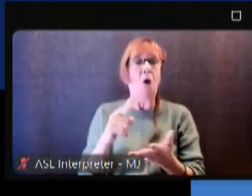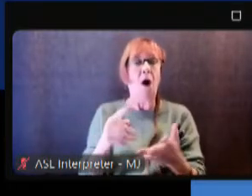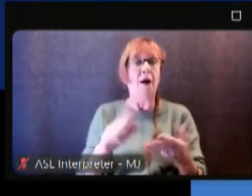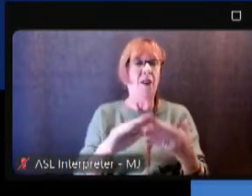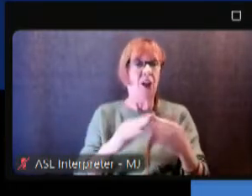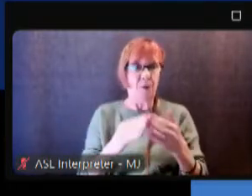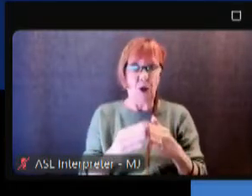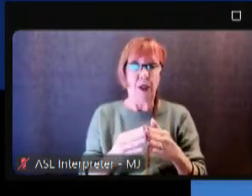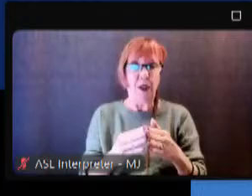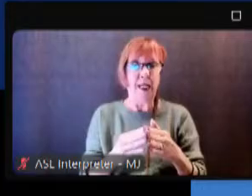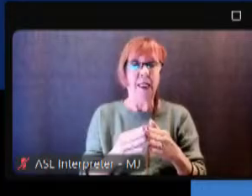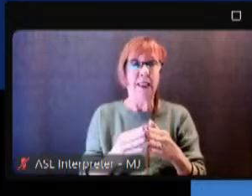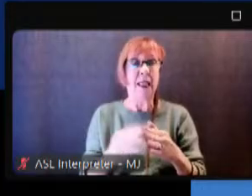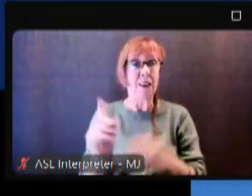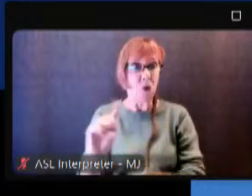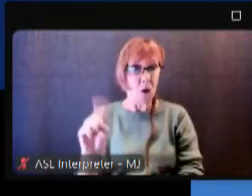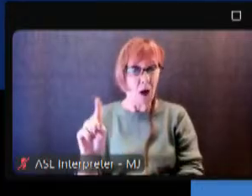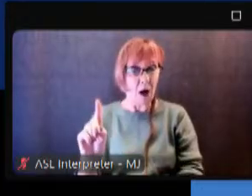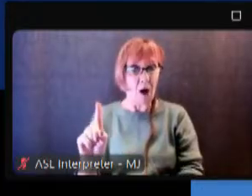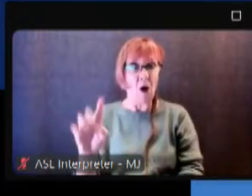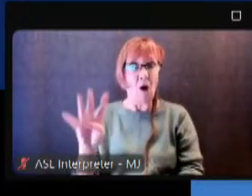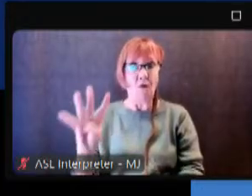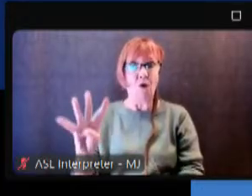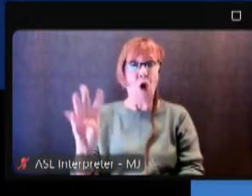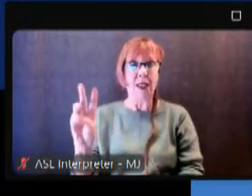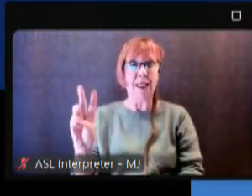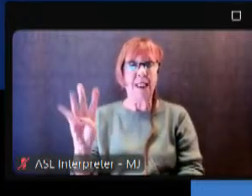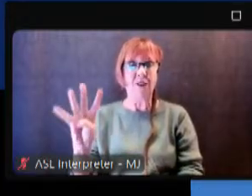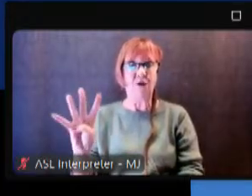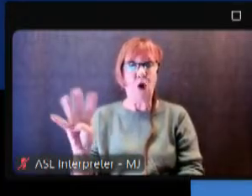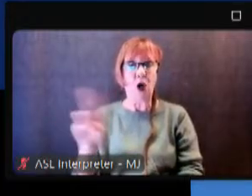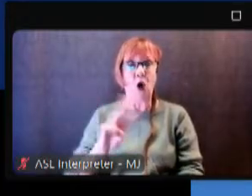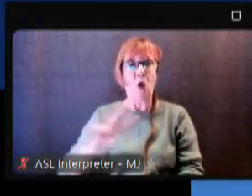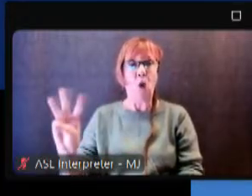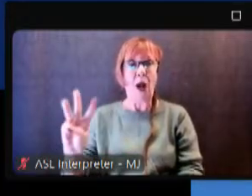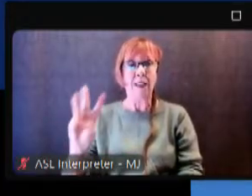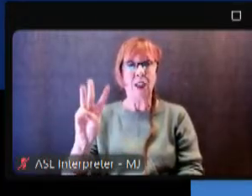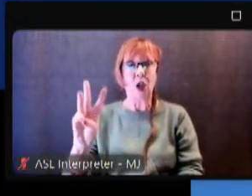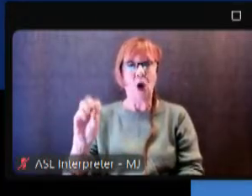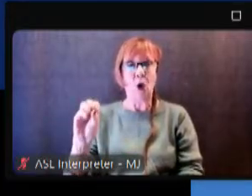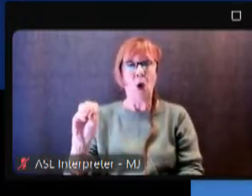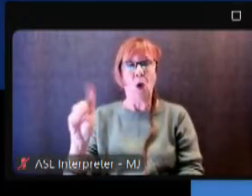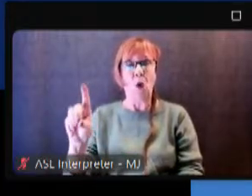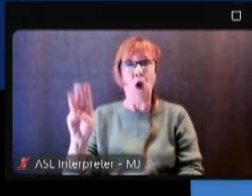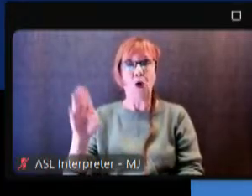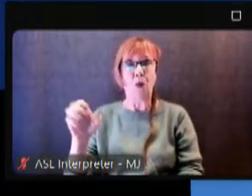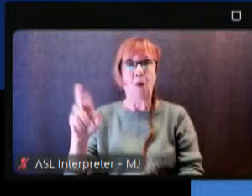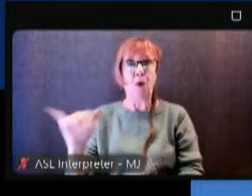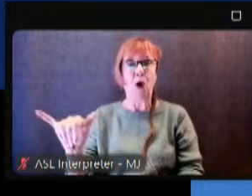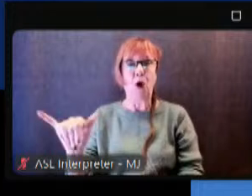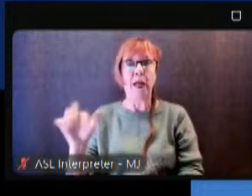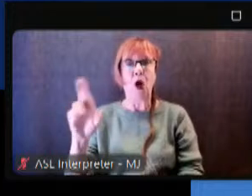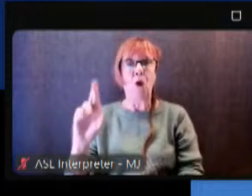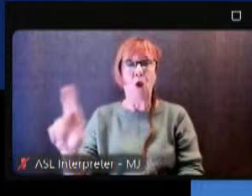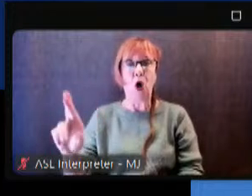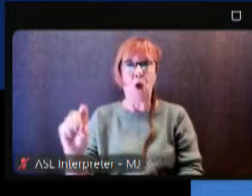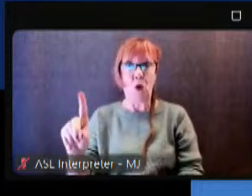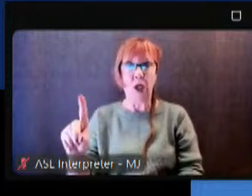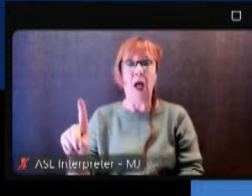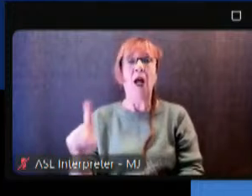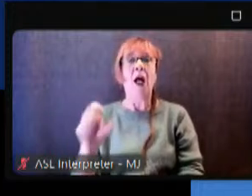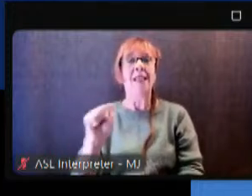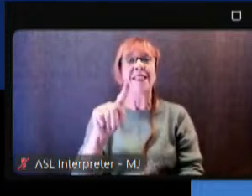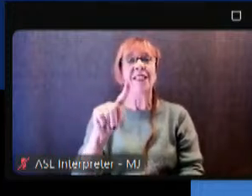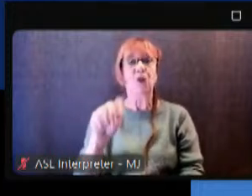Eaton Fire is located at 464 West Woodbury Road, Suite 210 in Altadena. So all